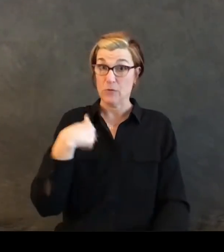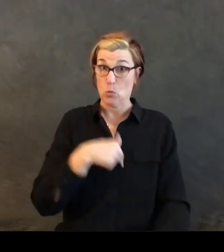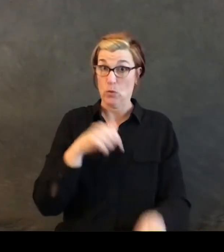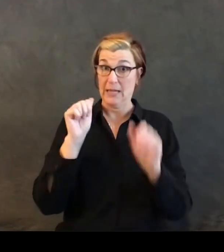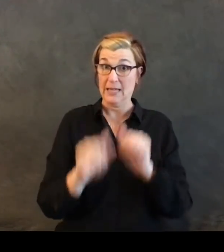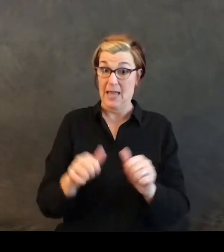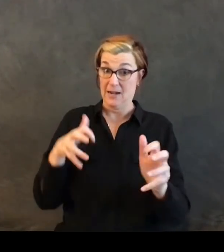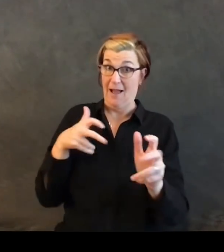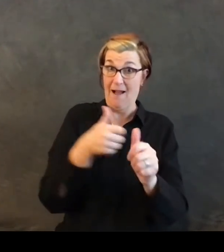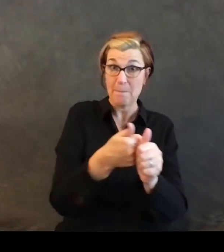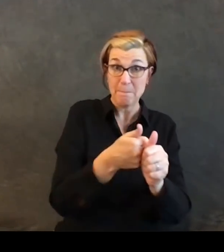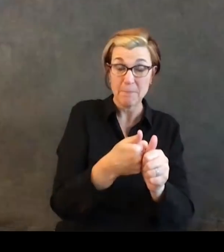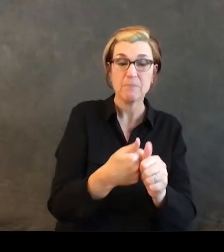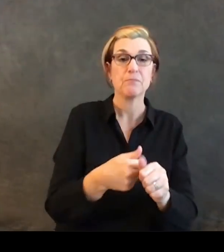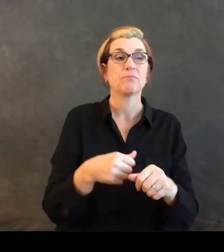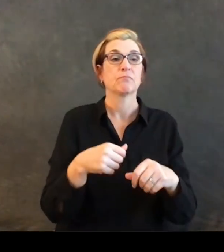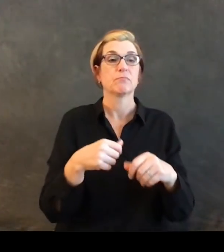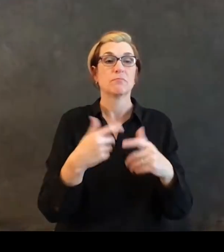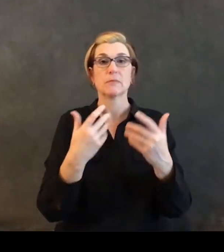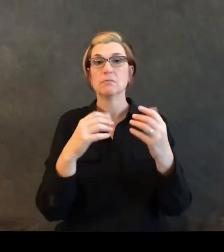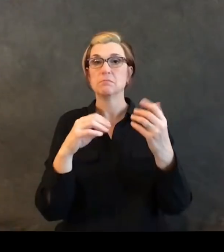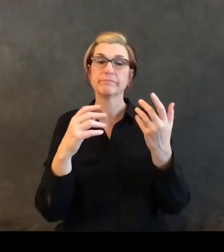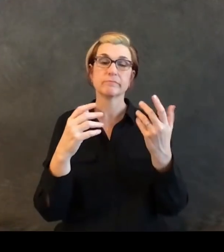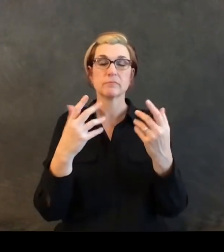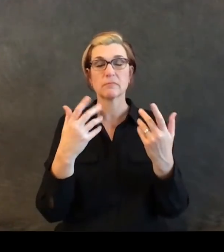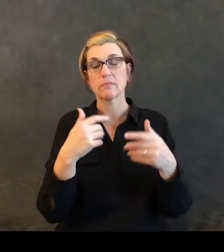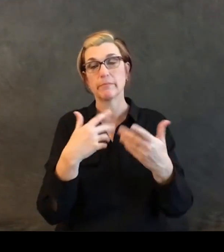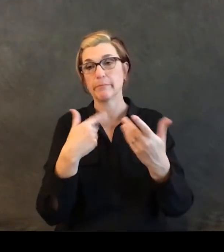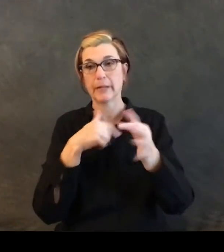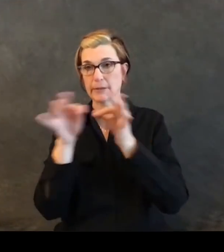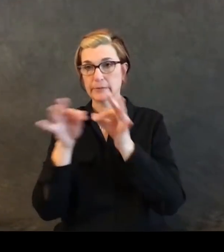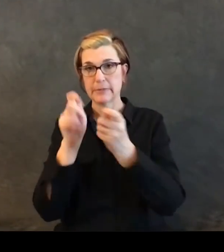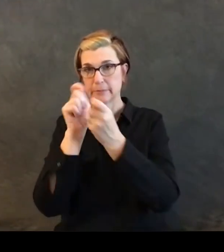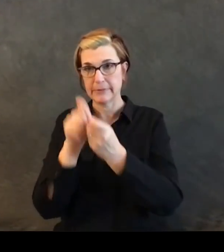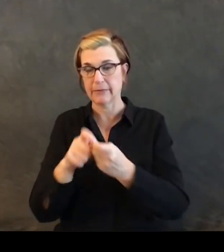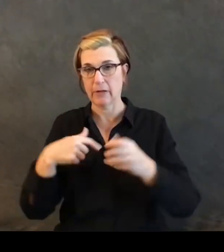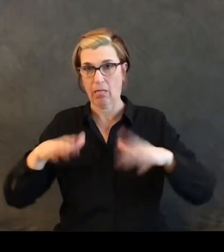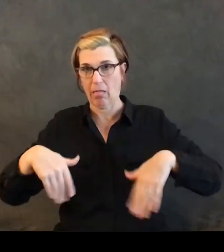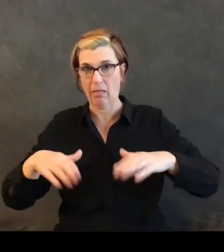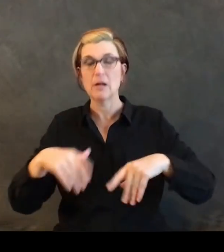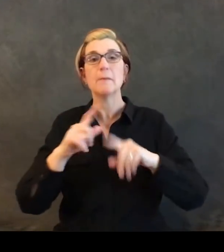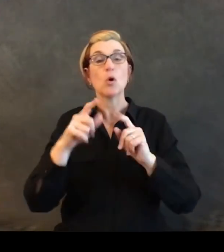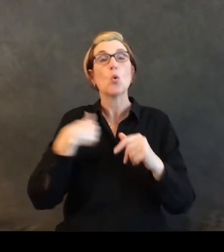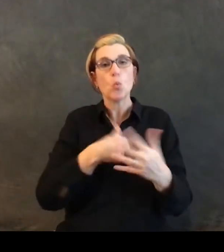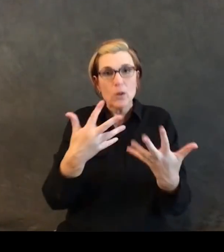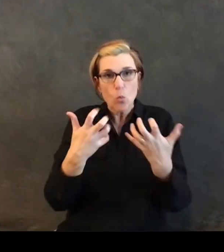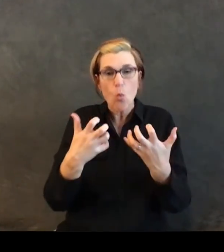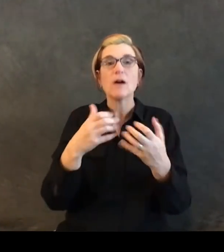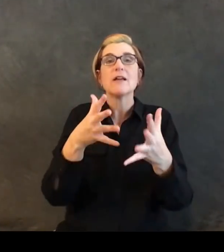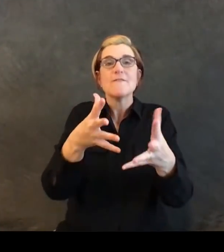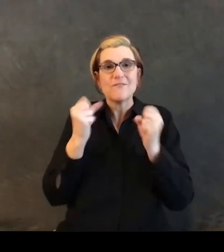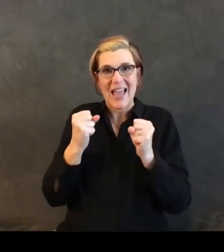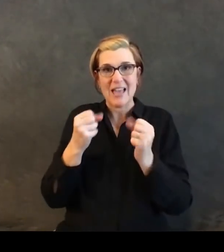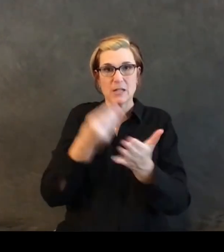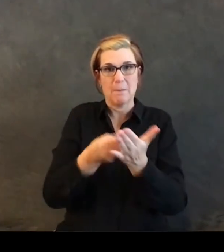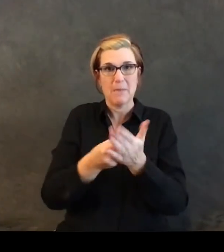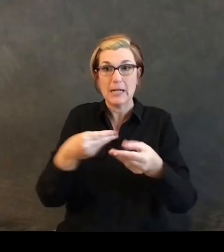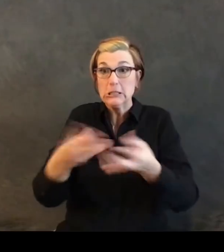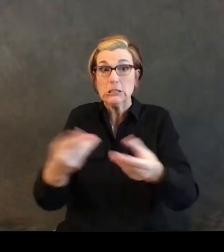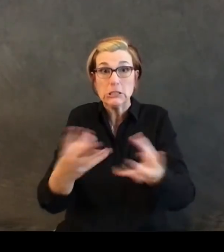with much more specifics, we would have. This was the only way we could assure that the states could get money out quickly in a fair way, so we